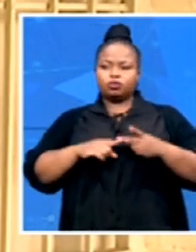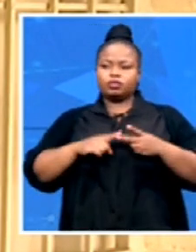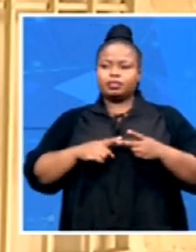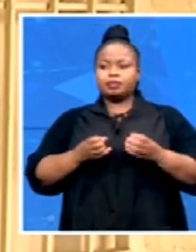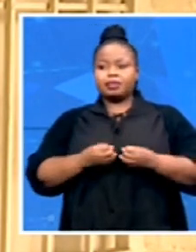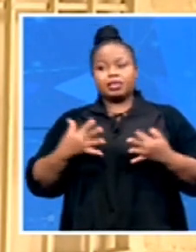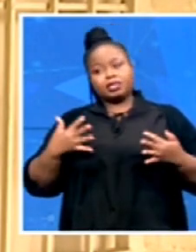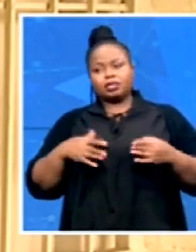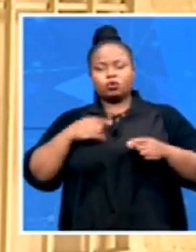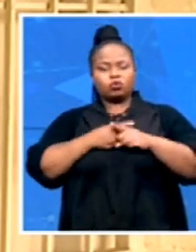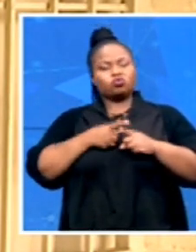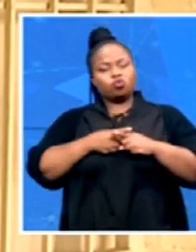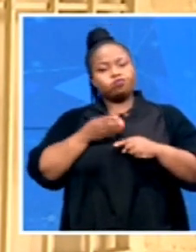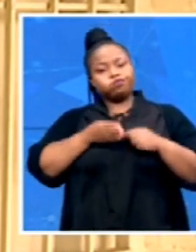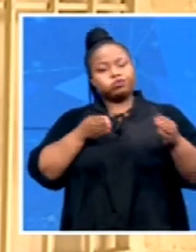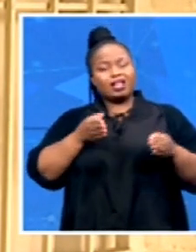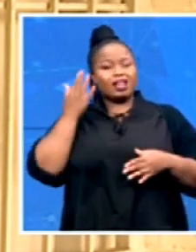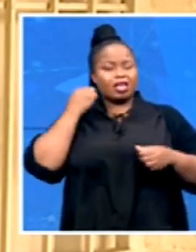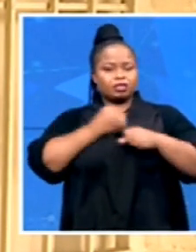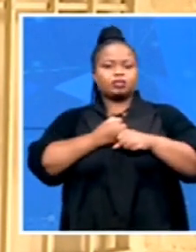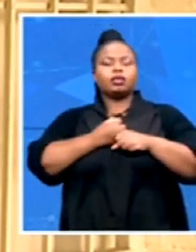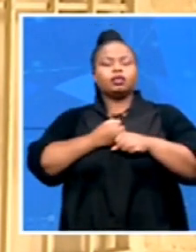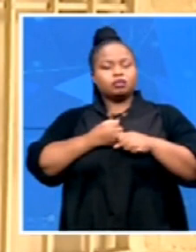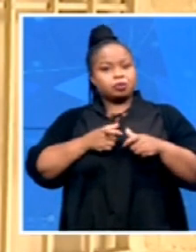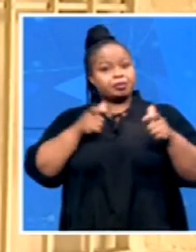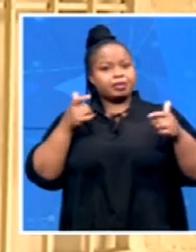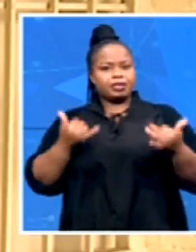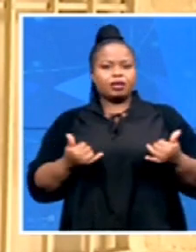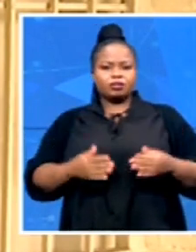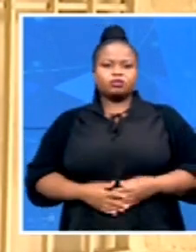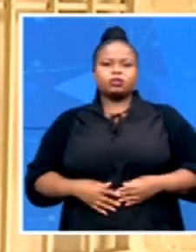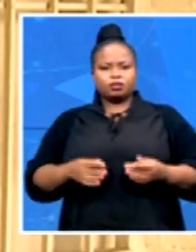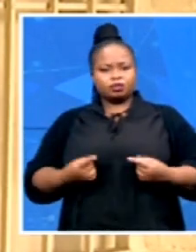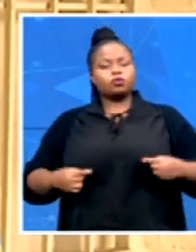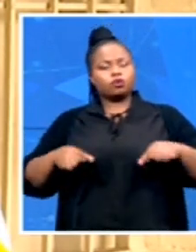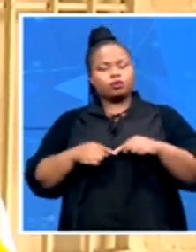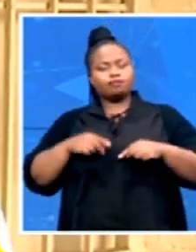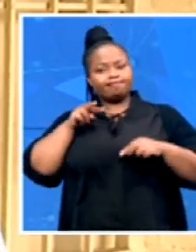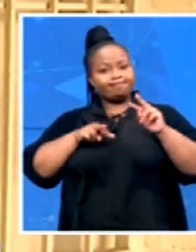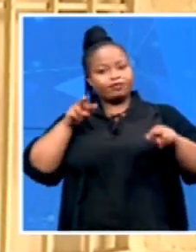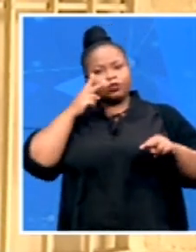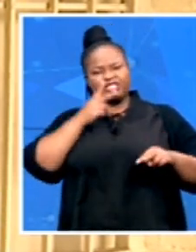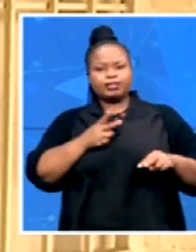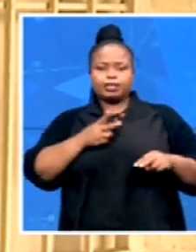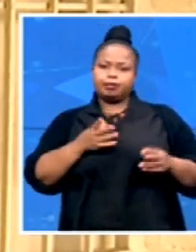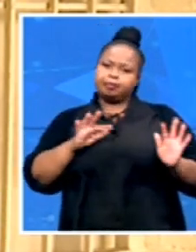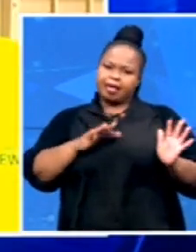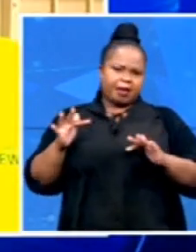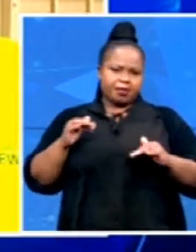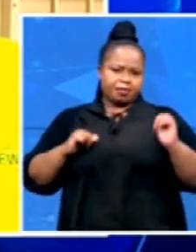of their school career. So really, the all eyes are going to be on them to see how they are going to perform. But for now, Desiree, let's take it back to you.